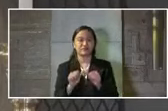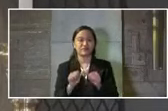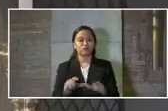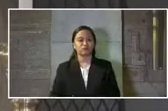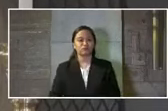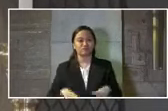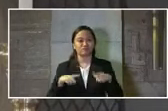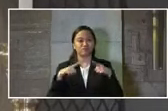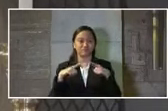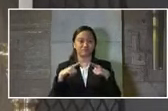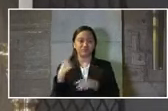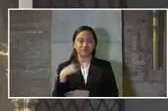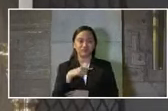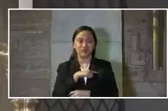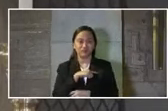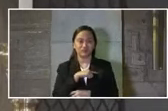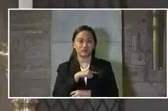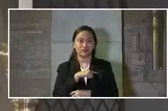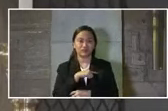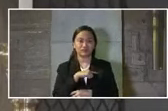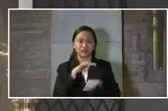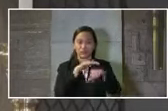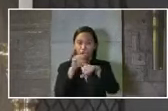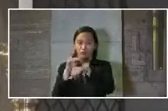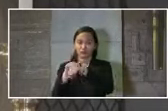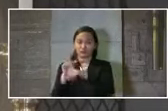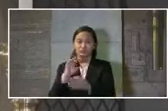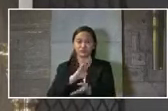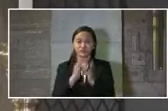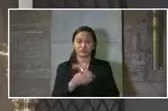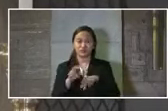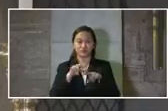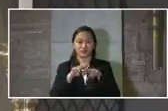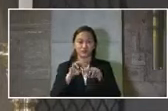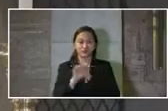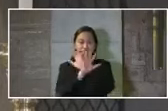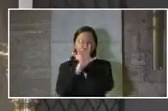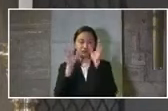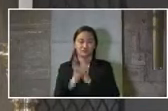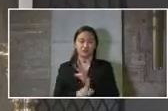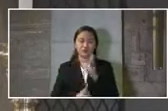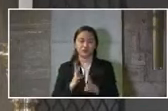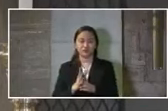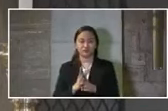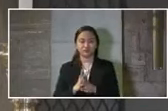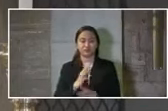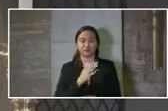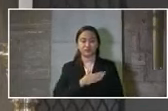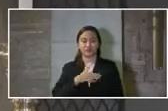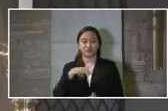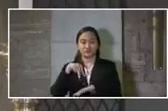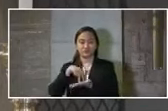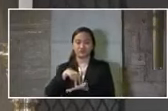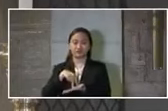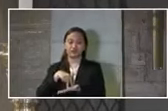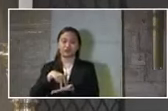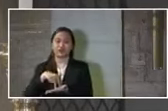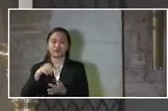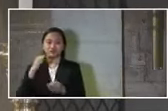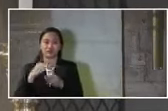our calling of being salt and light in this world. Let us all stand and receive the